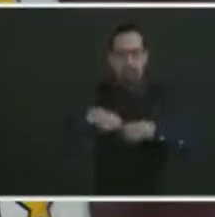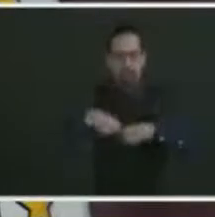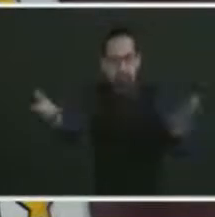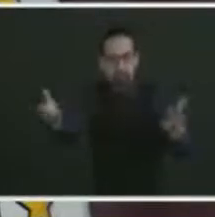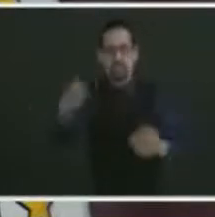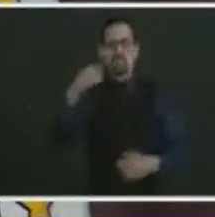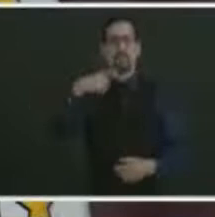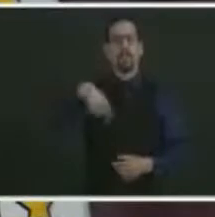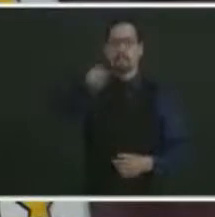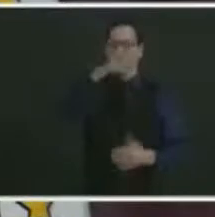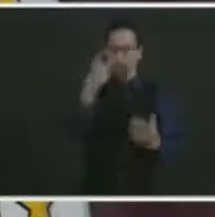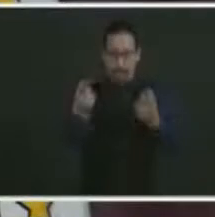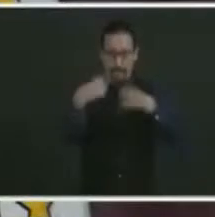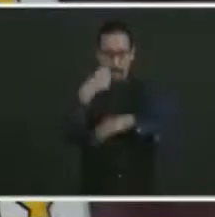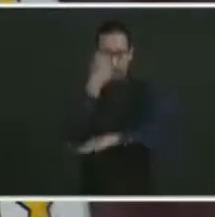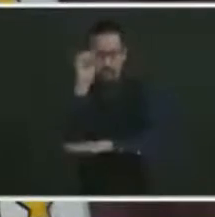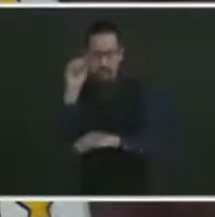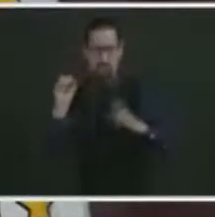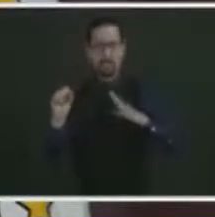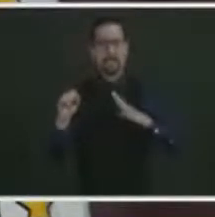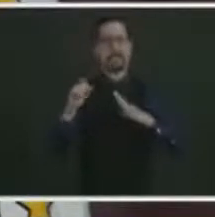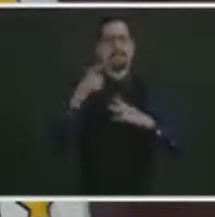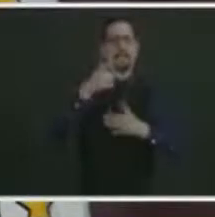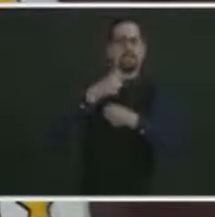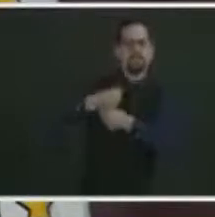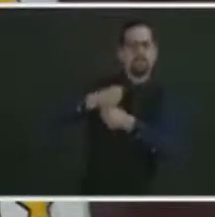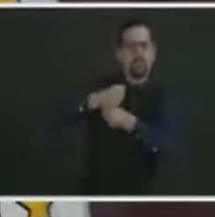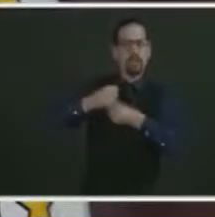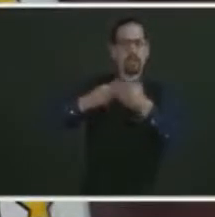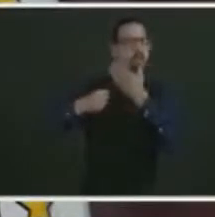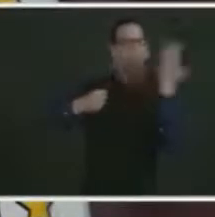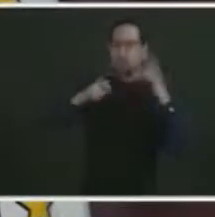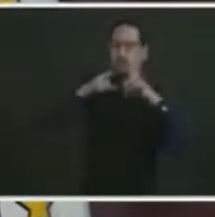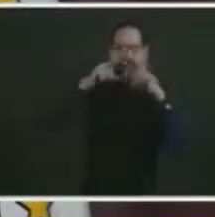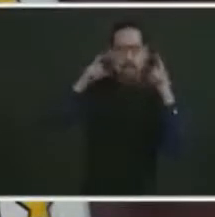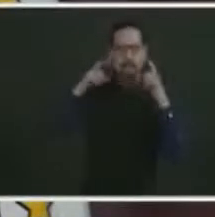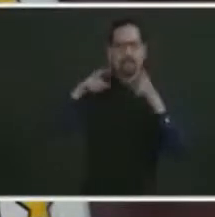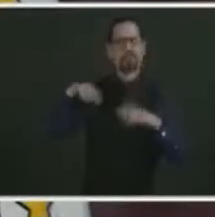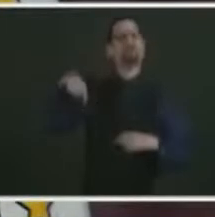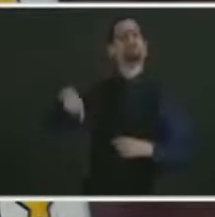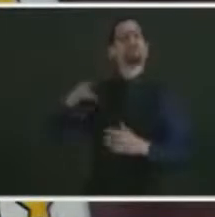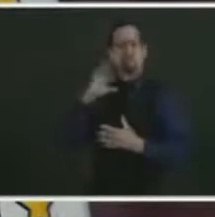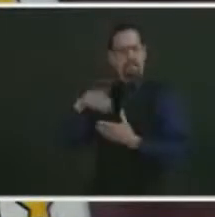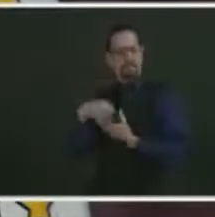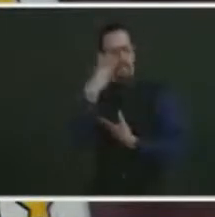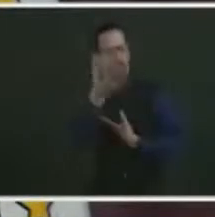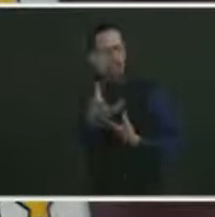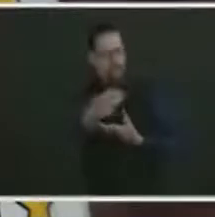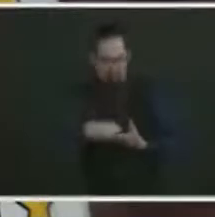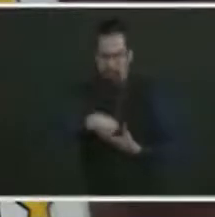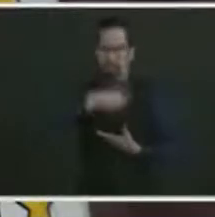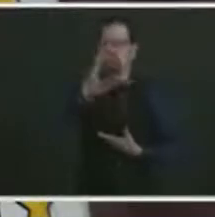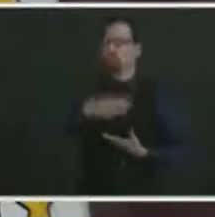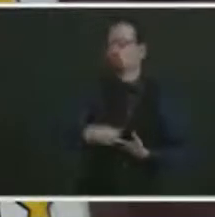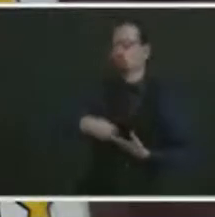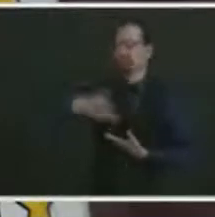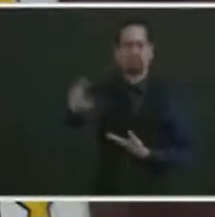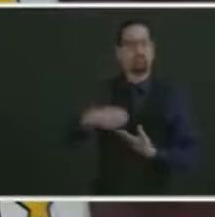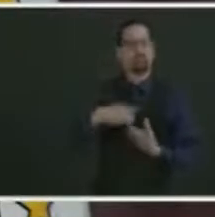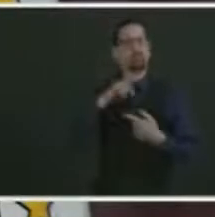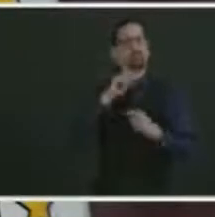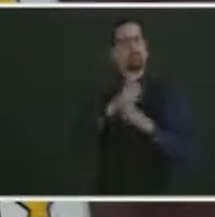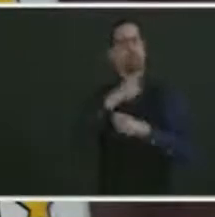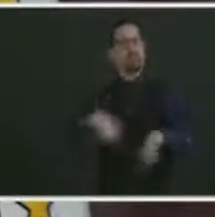forget, whatever, you lose it, our team will be distributing masks. Our team will be reminding you